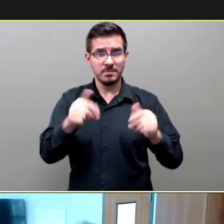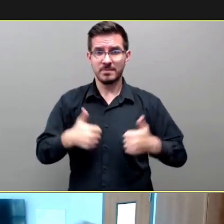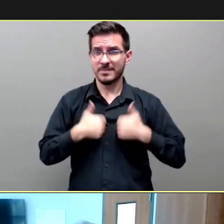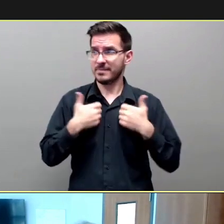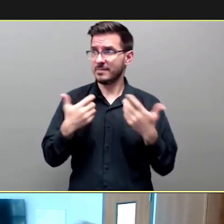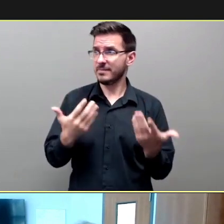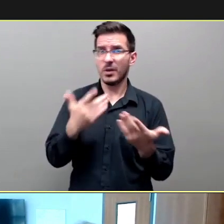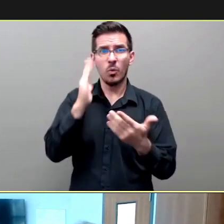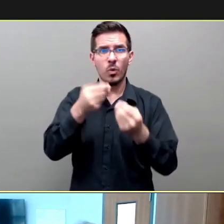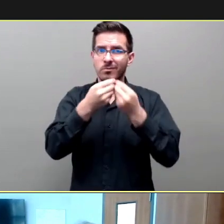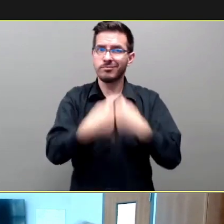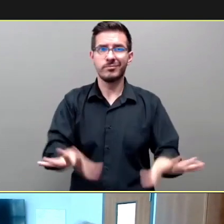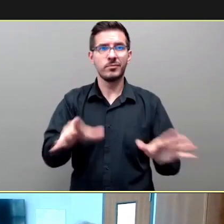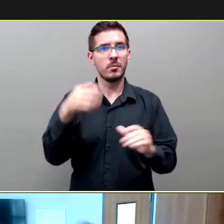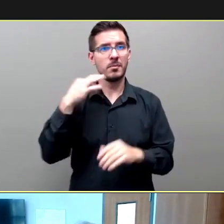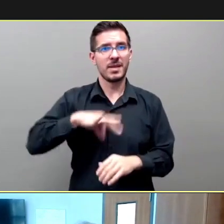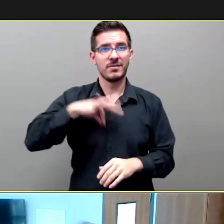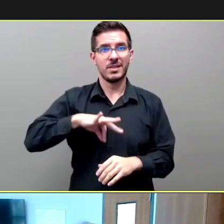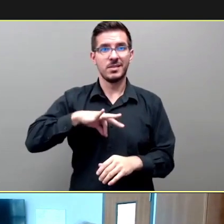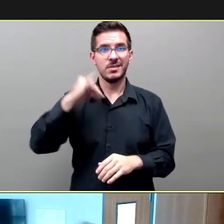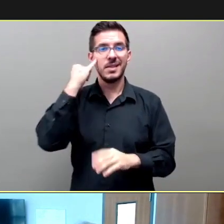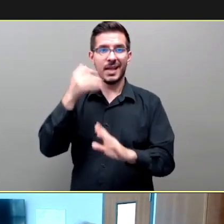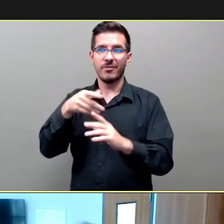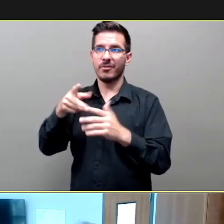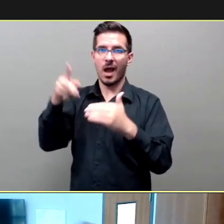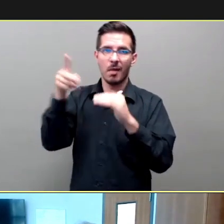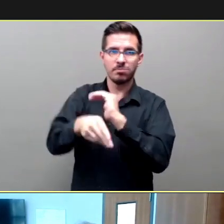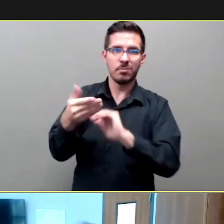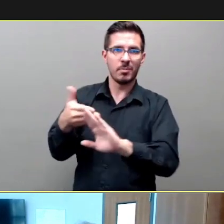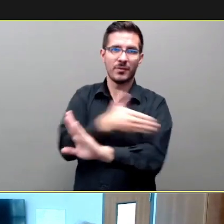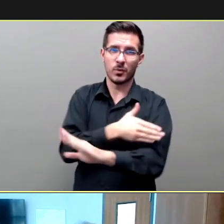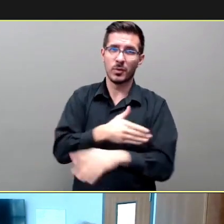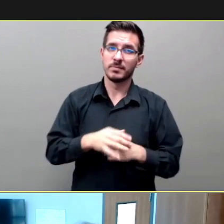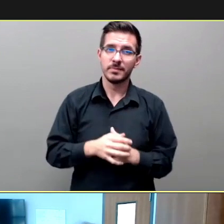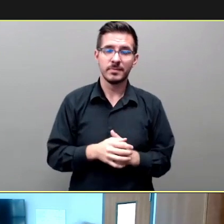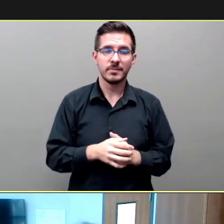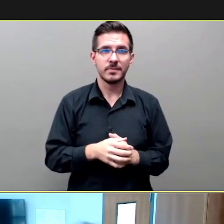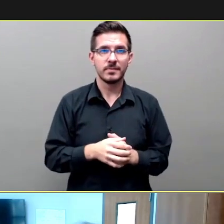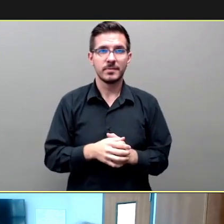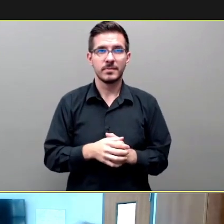to do that before the feds did. Thank you. Thank you.